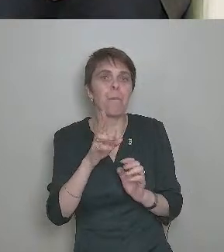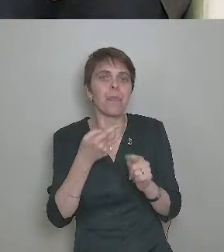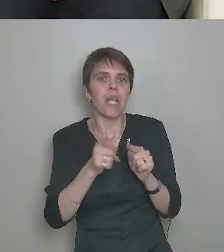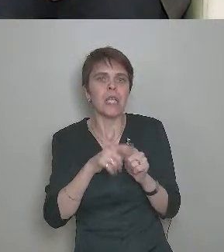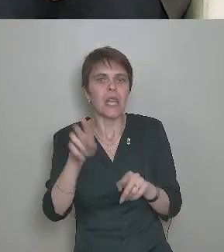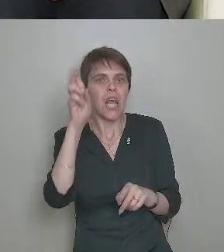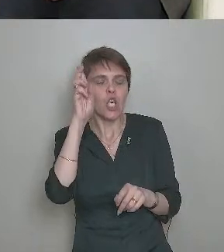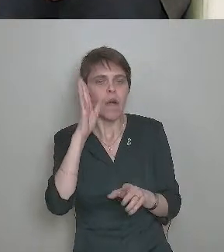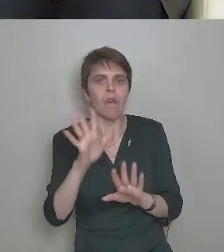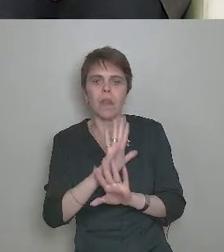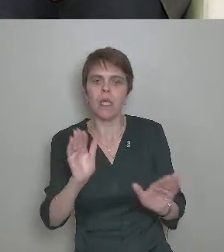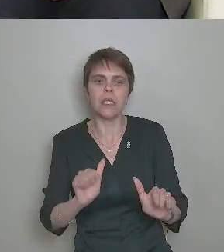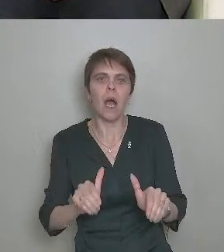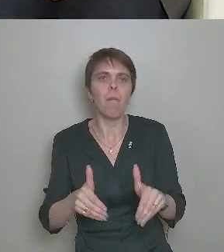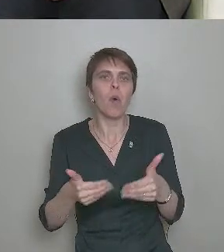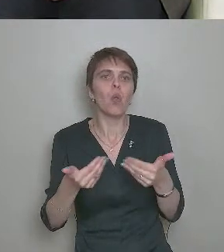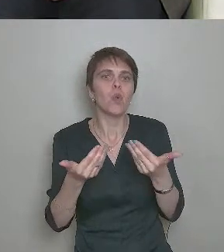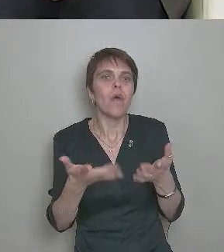they will